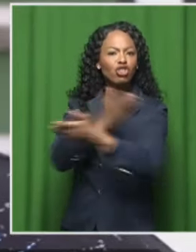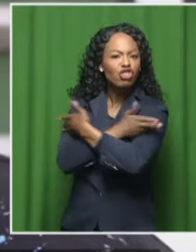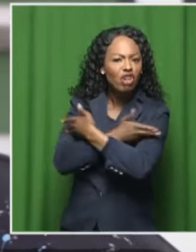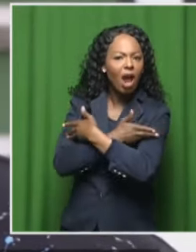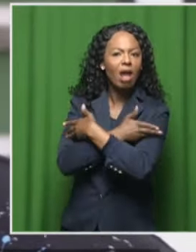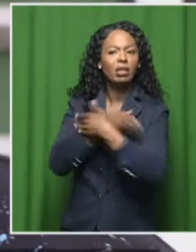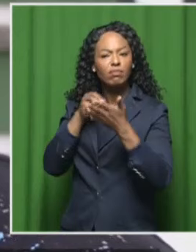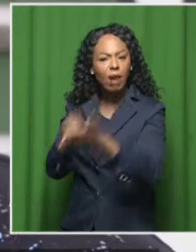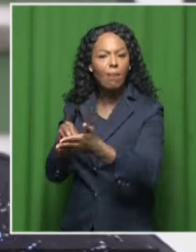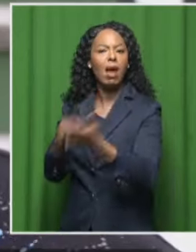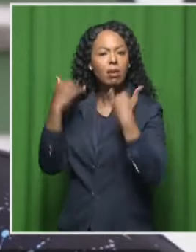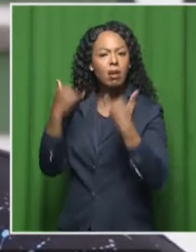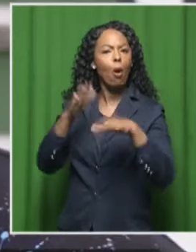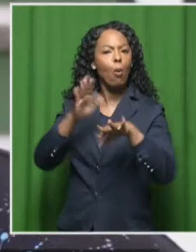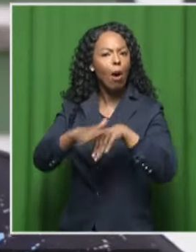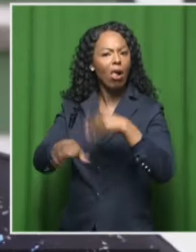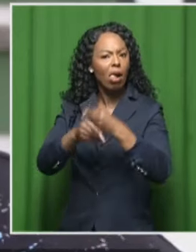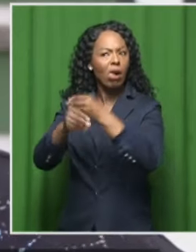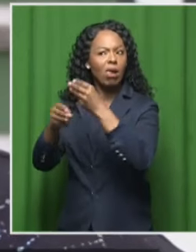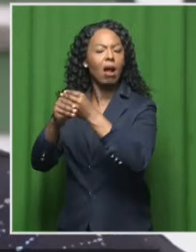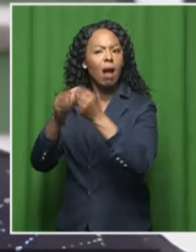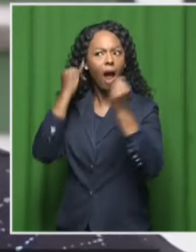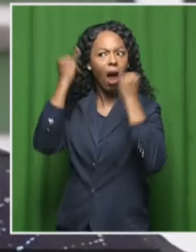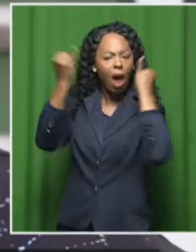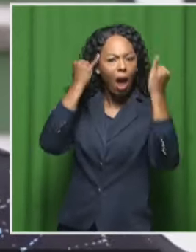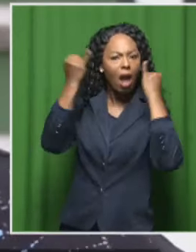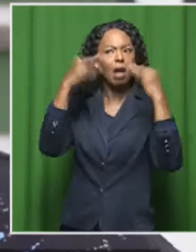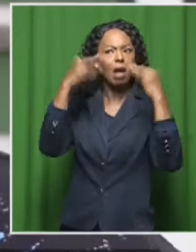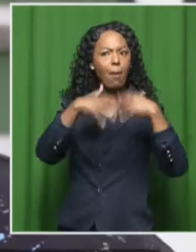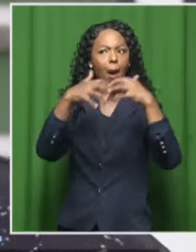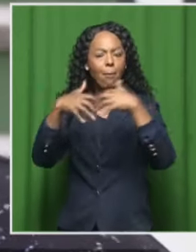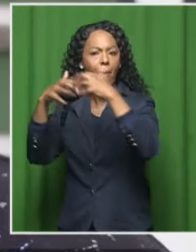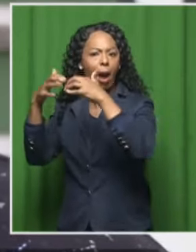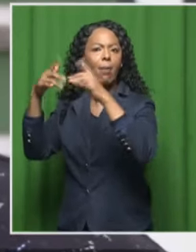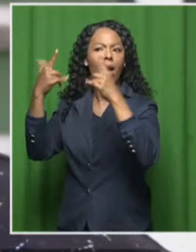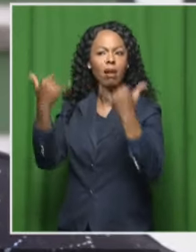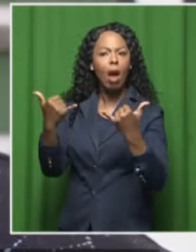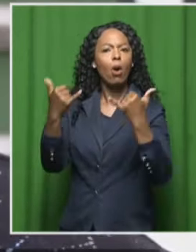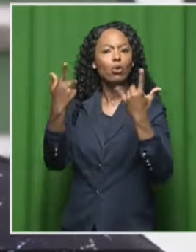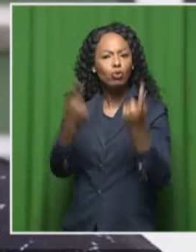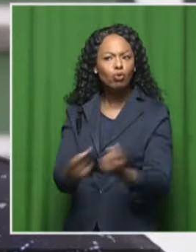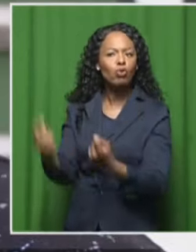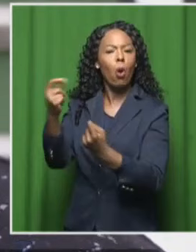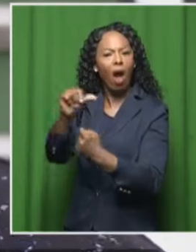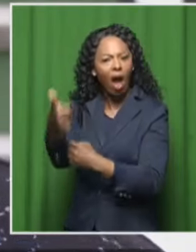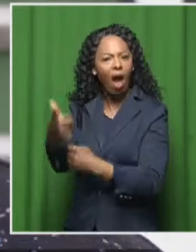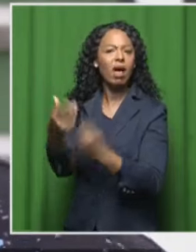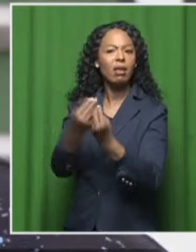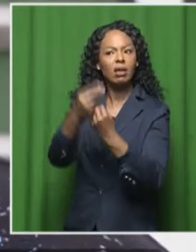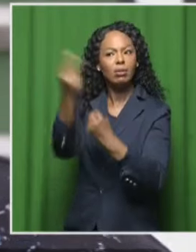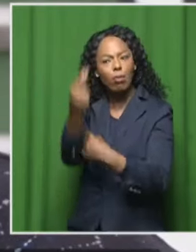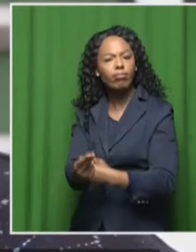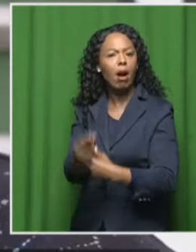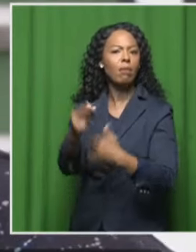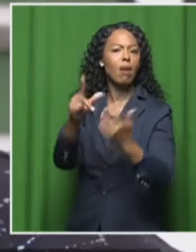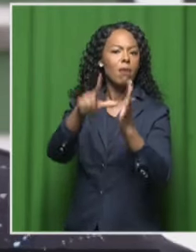then now I'm extending myself to go to murals and paint interior,